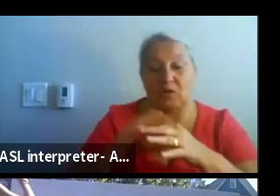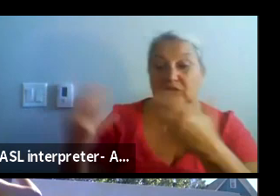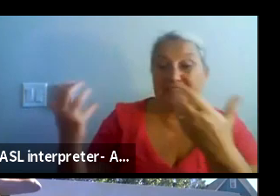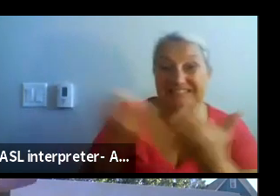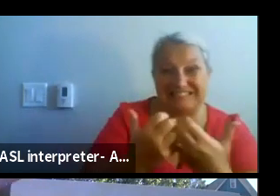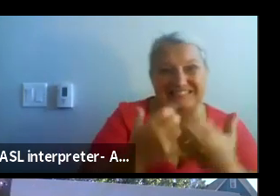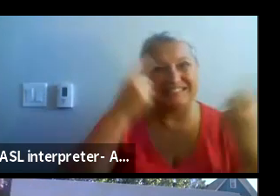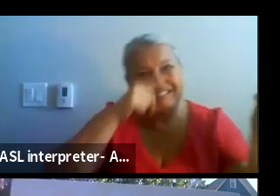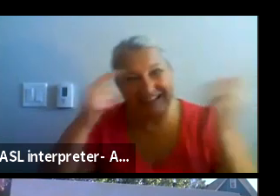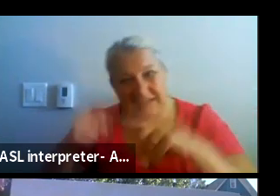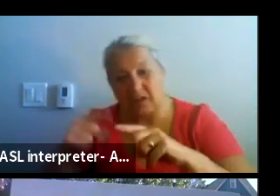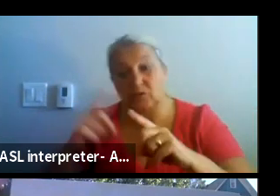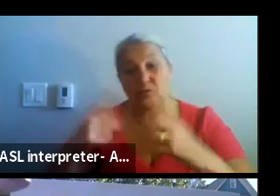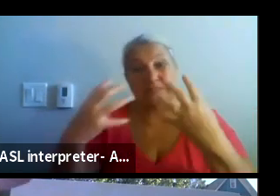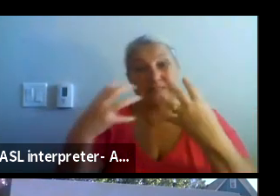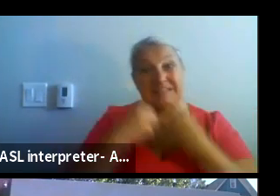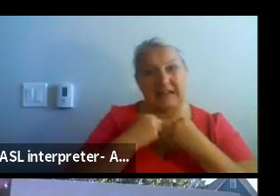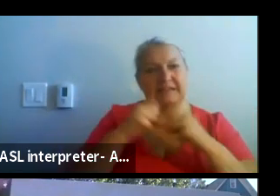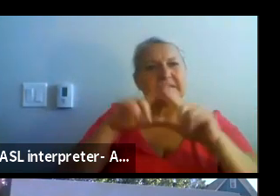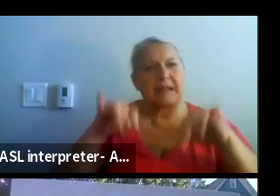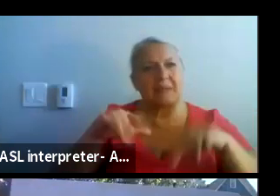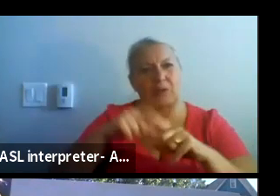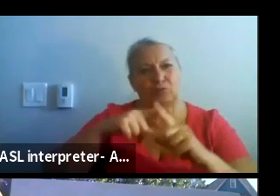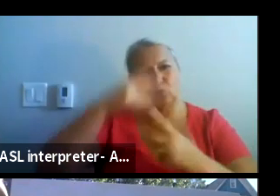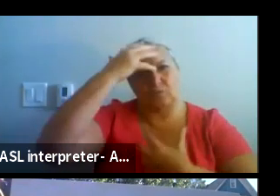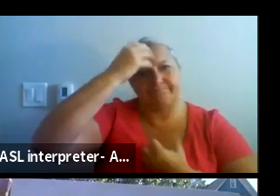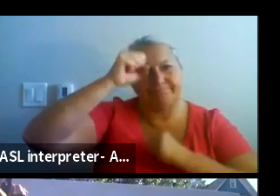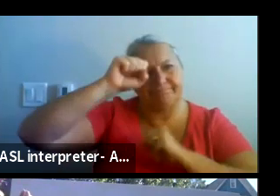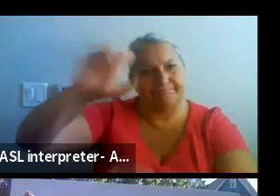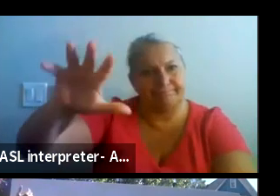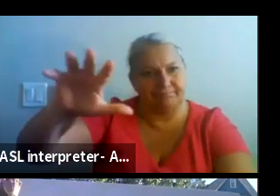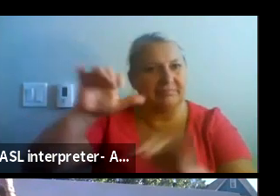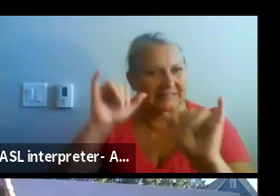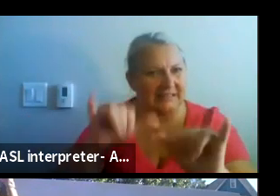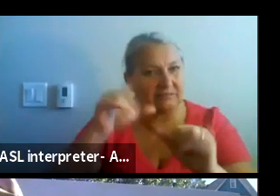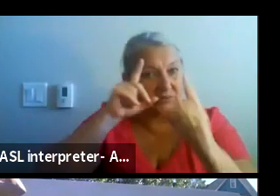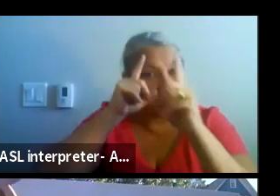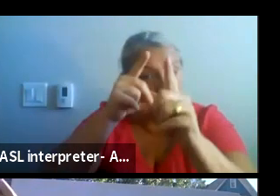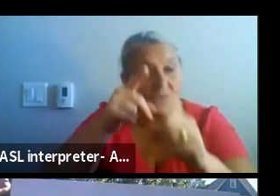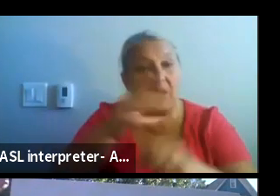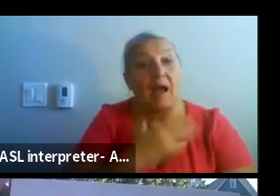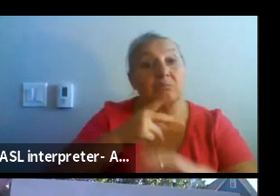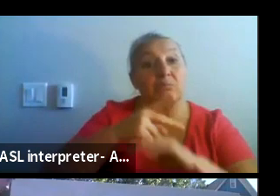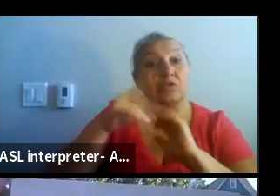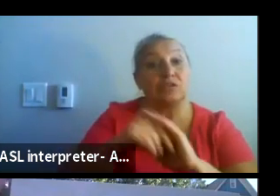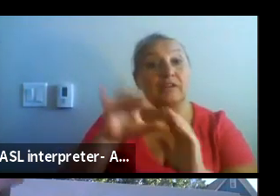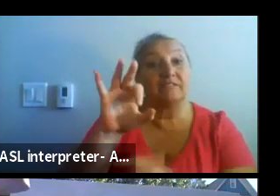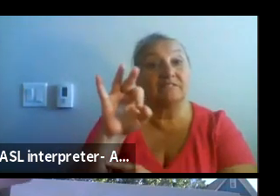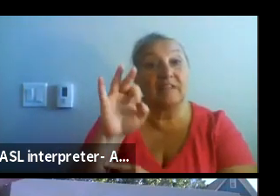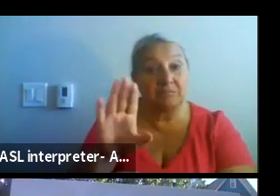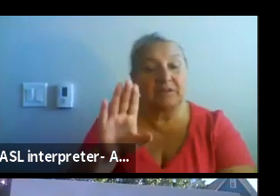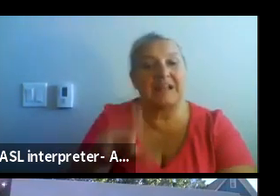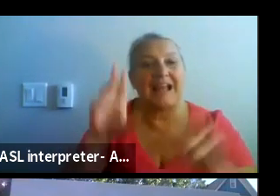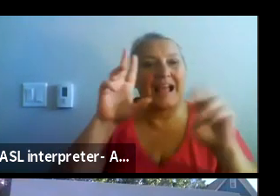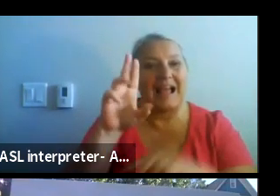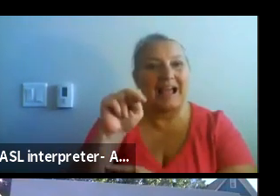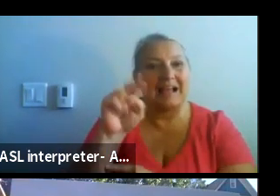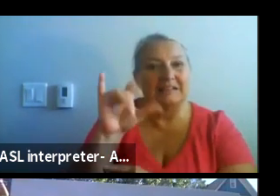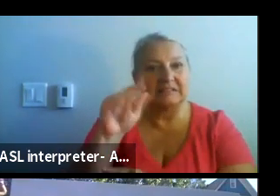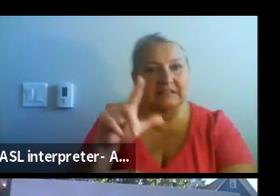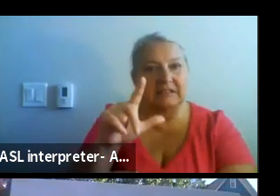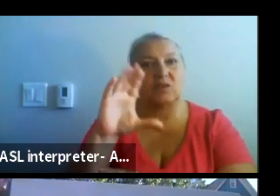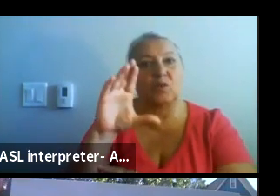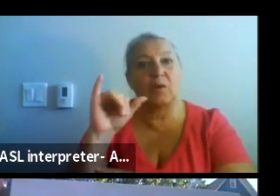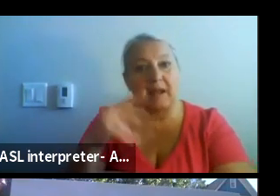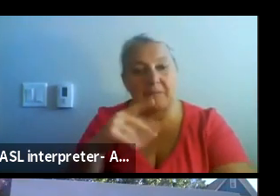and decolonization. For a full description of our project, you can check out our Facebook page, Unsettling Dramaturgy, CRIP and